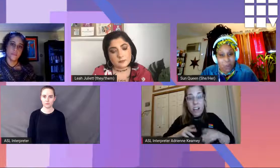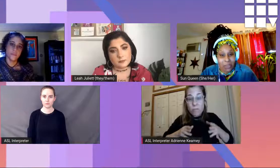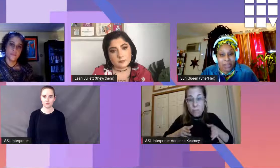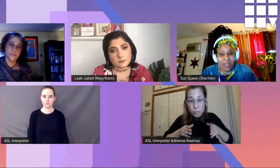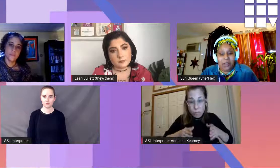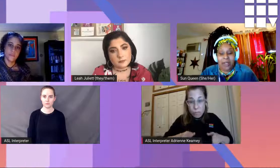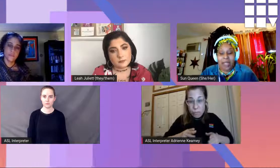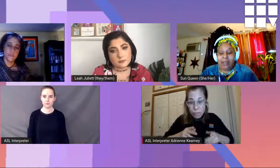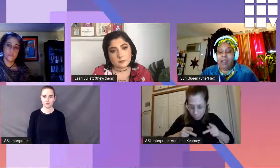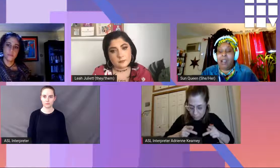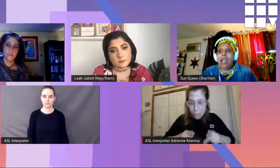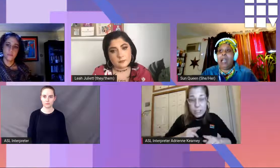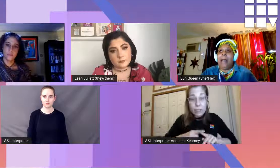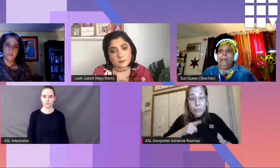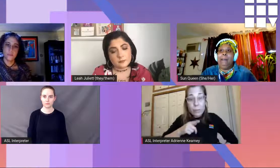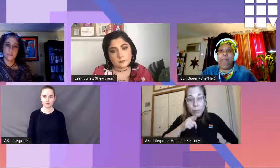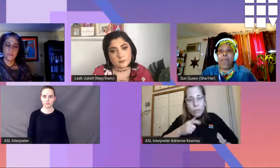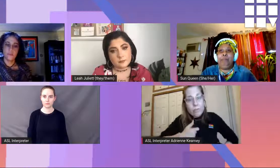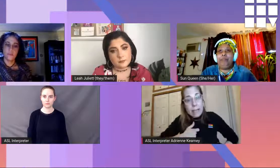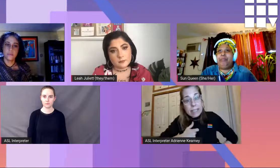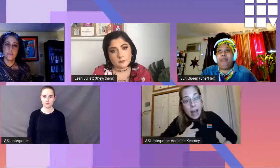and, of course, the creator.